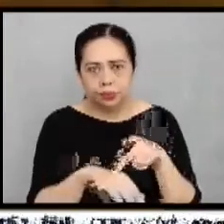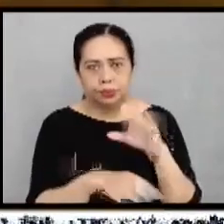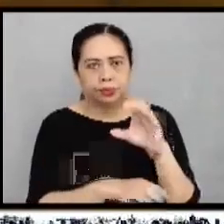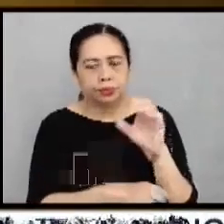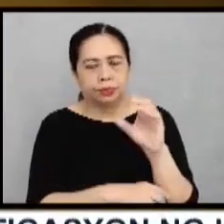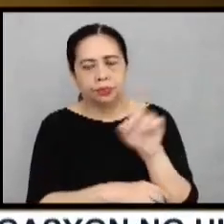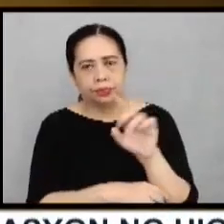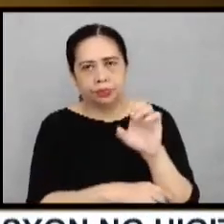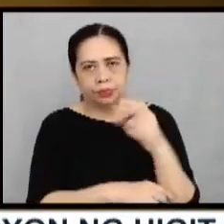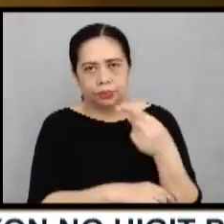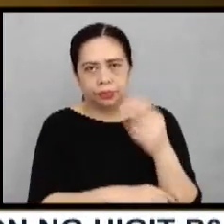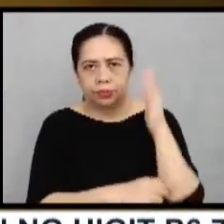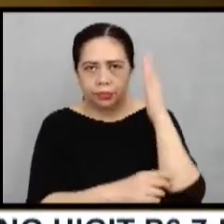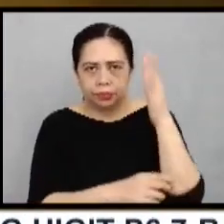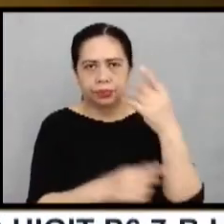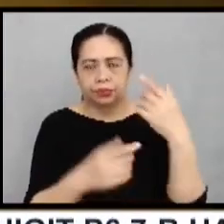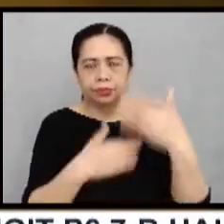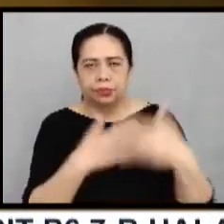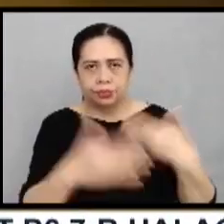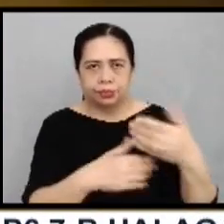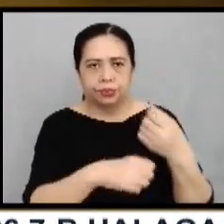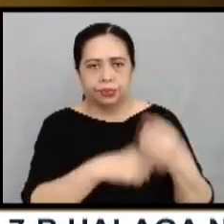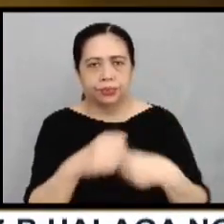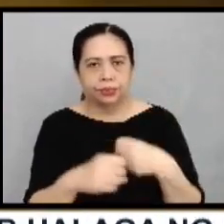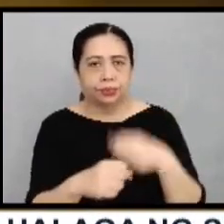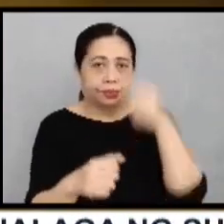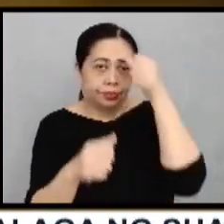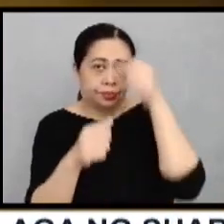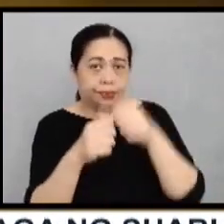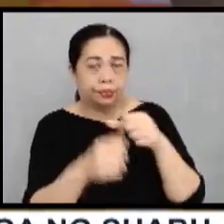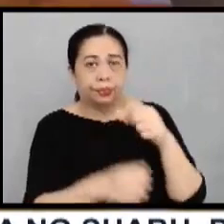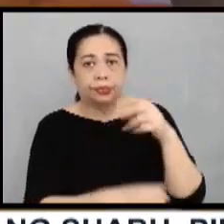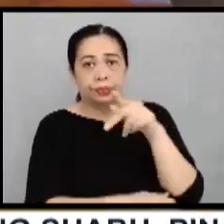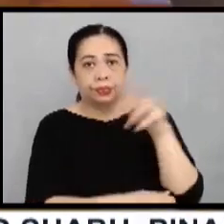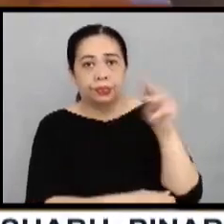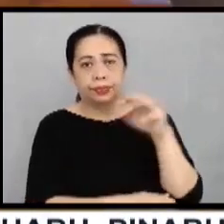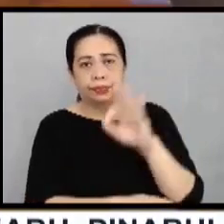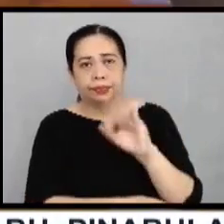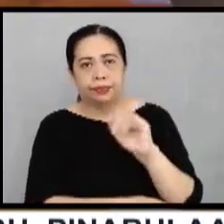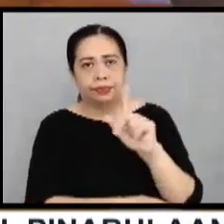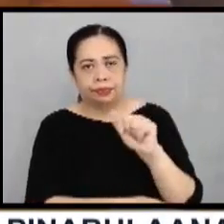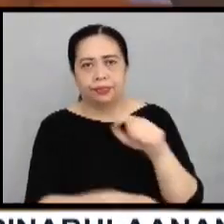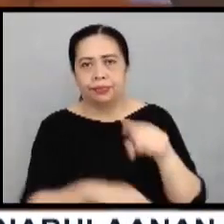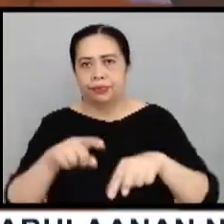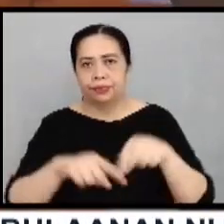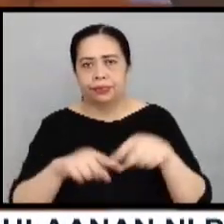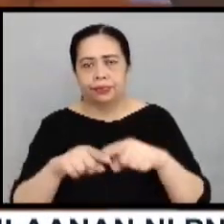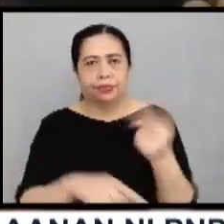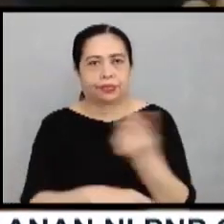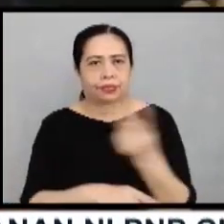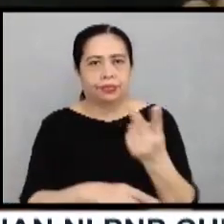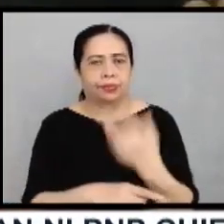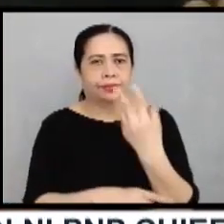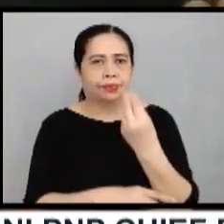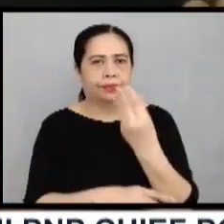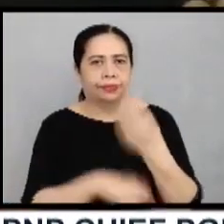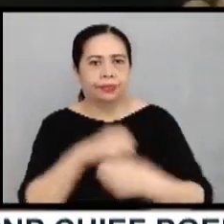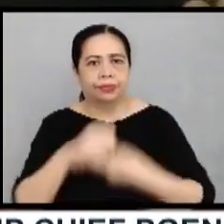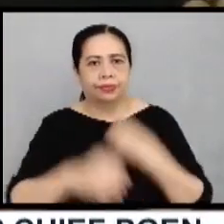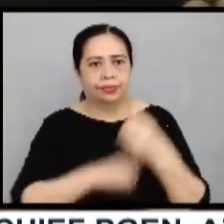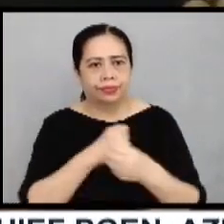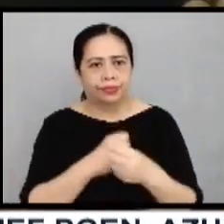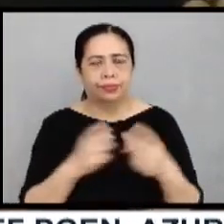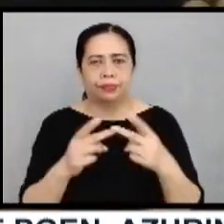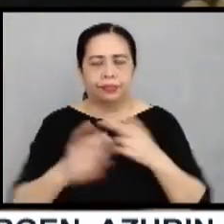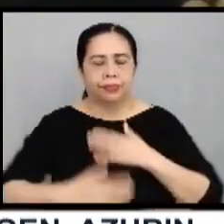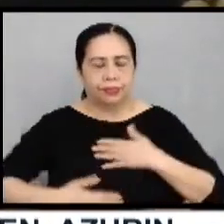the years to come. Inalala naman ni Prime Minister Fiala ang pagkakaibigan ng dalawang bansa sa loob ng 50 years. I am very pleased to be